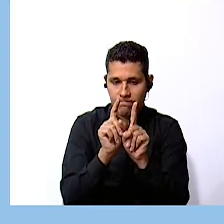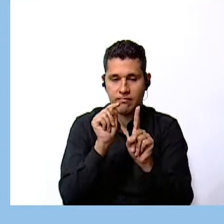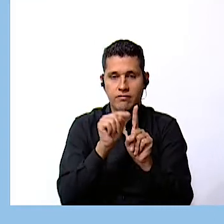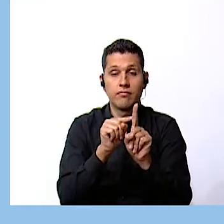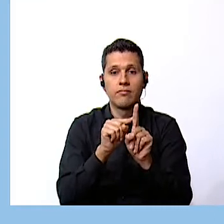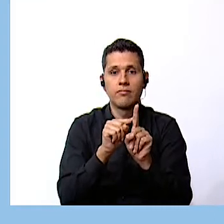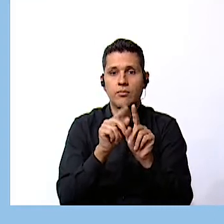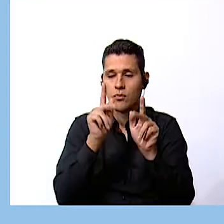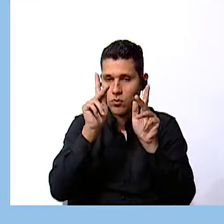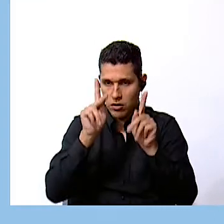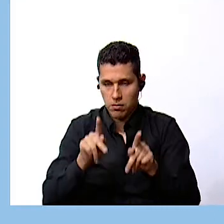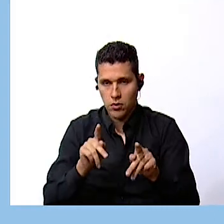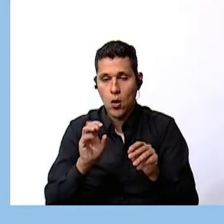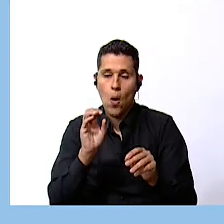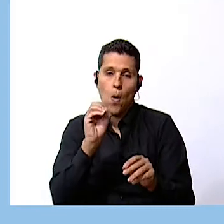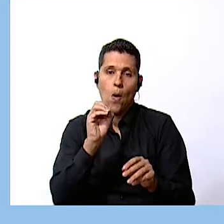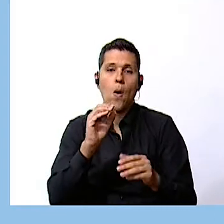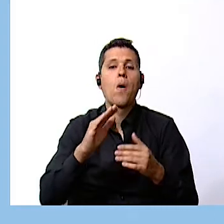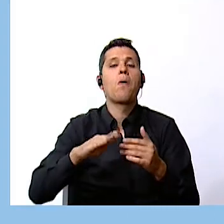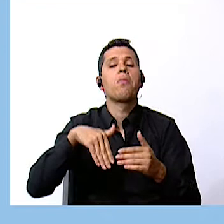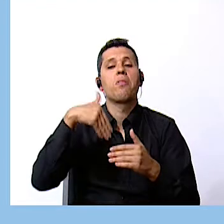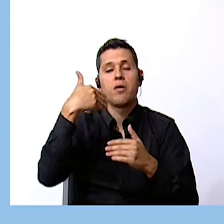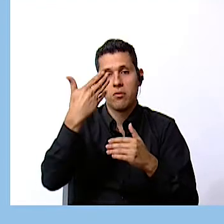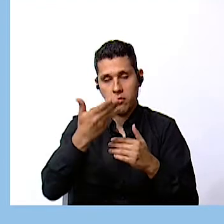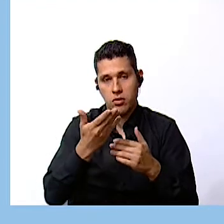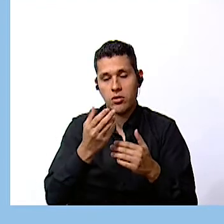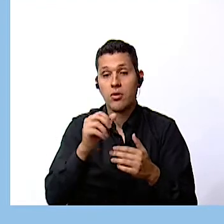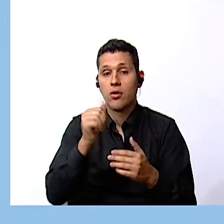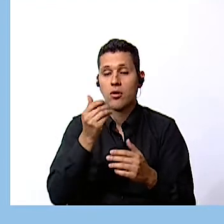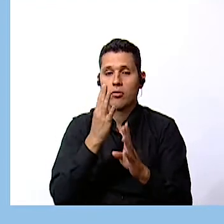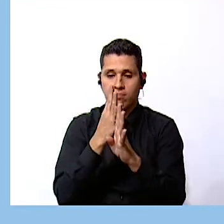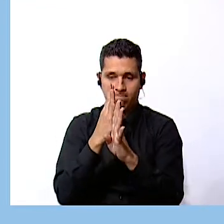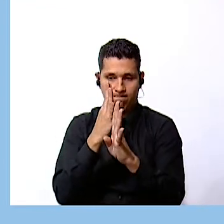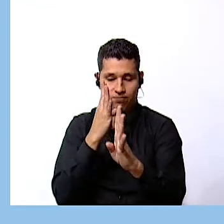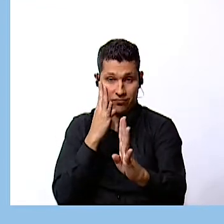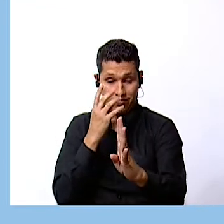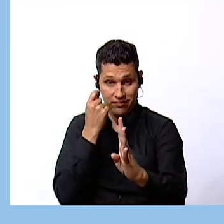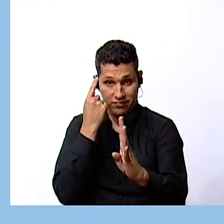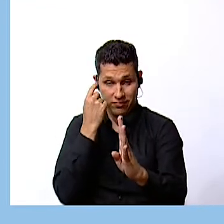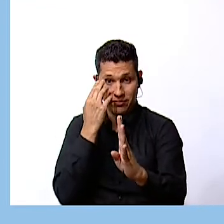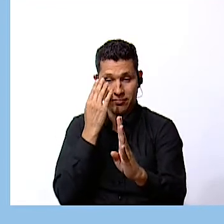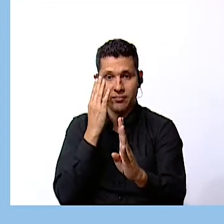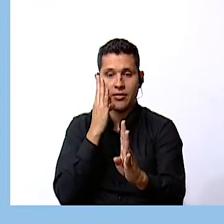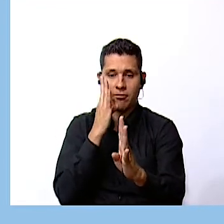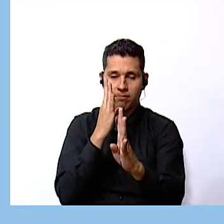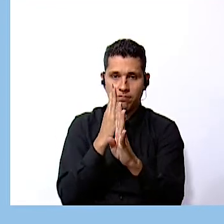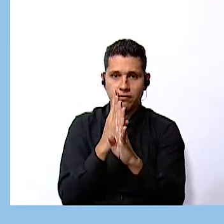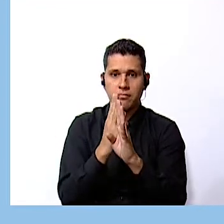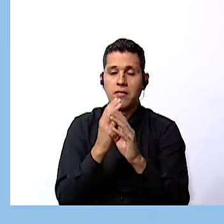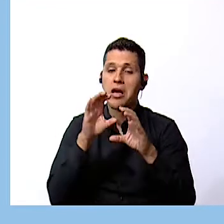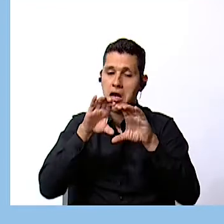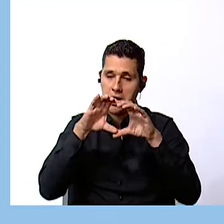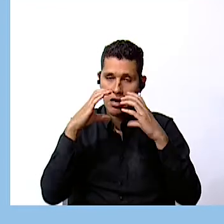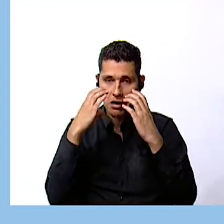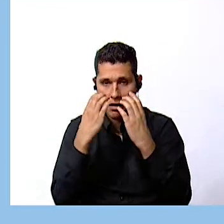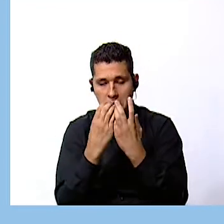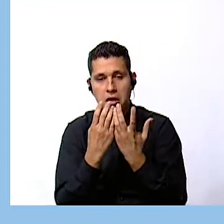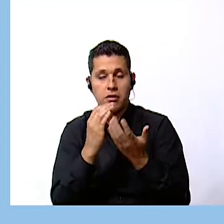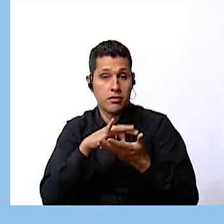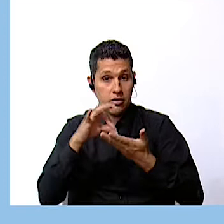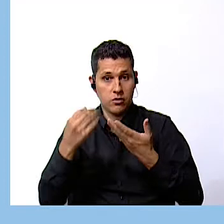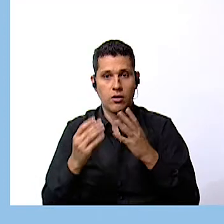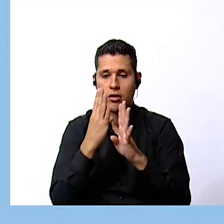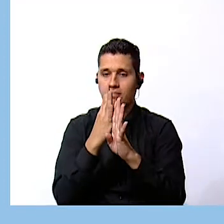persona o después de otra persona en fila. Recordemos eso si estamos en clase en nuestras escuelas,